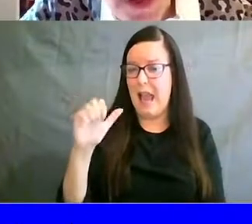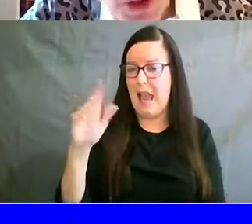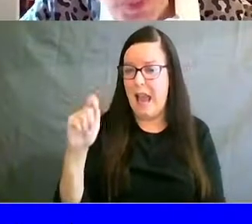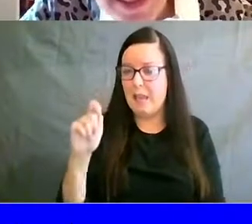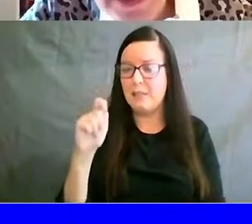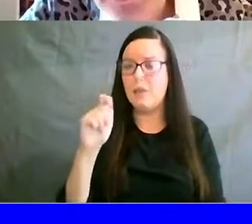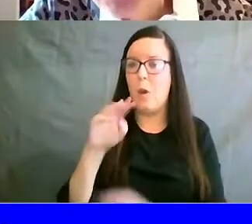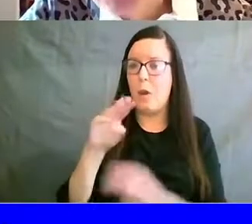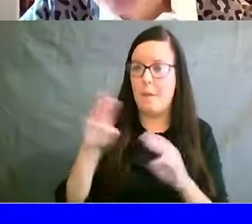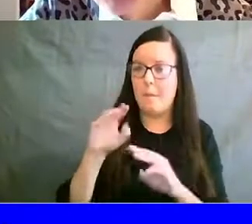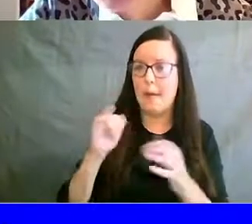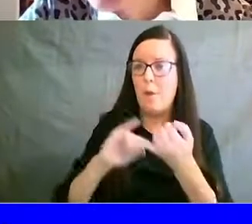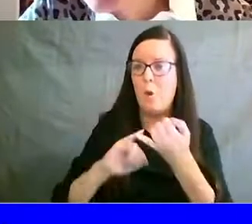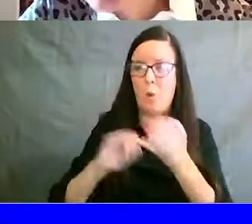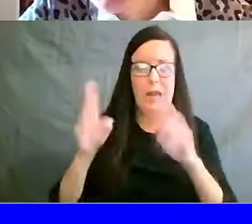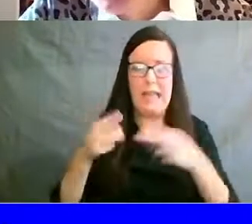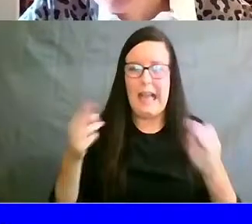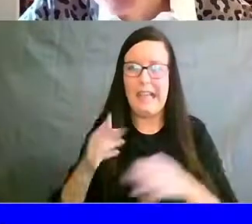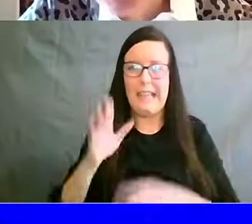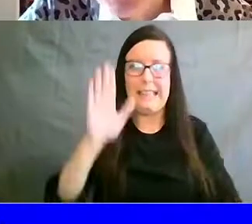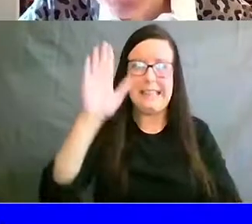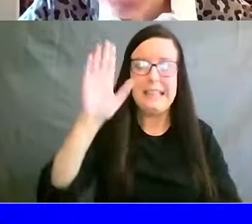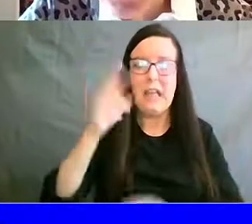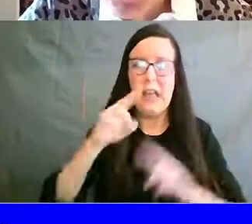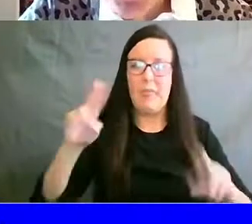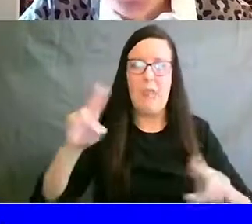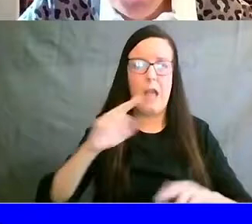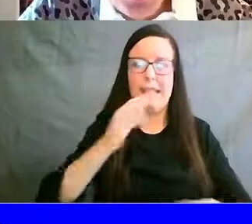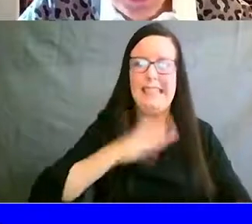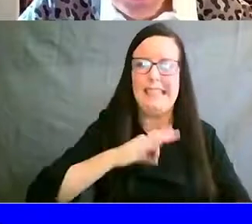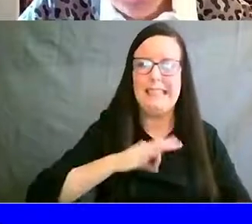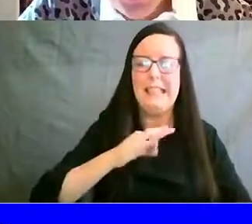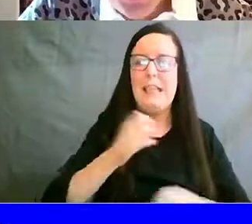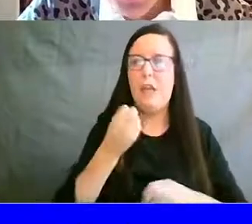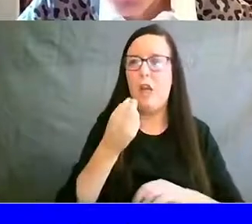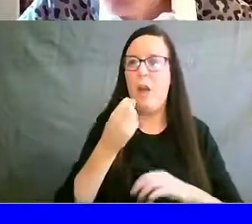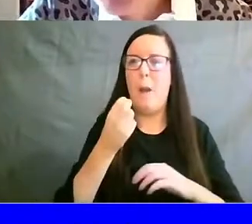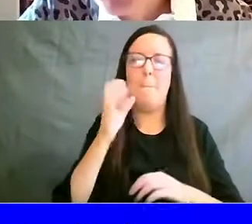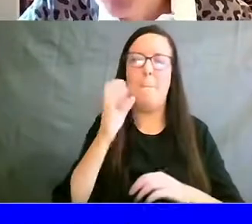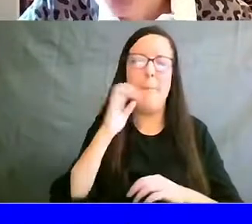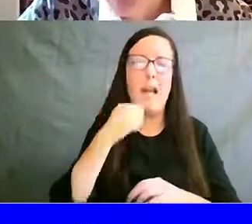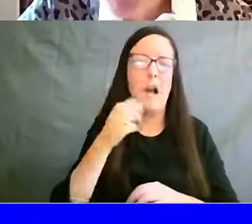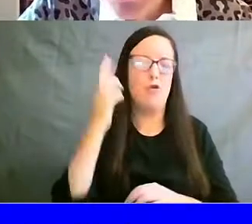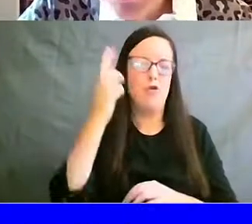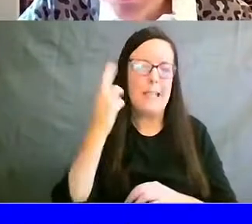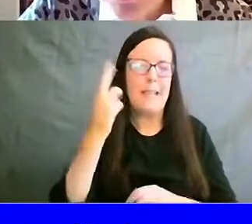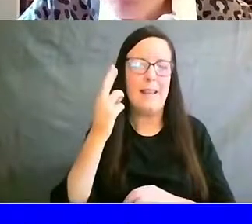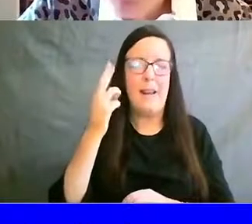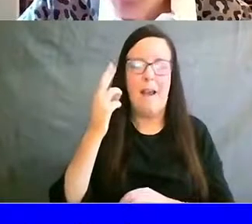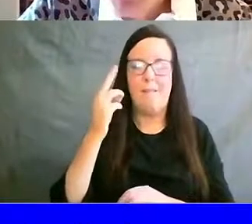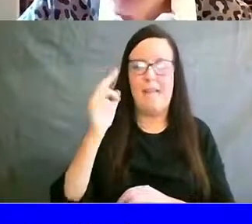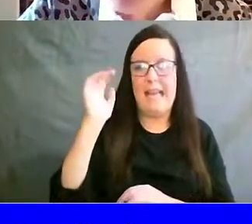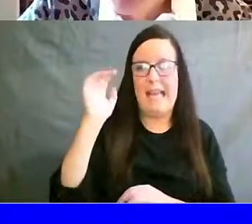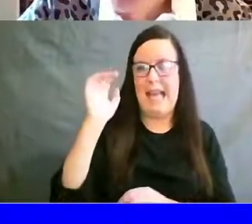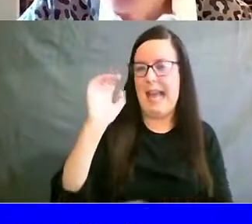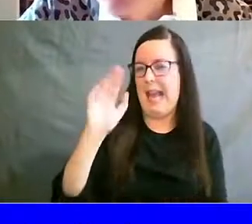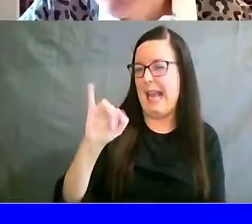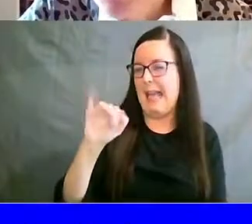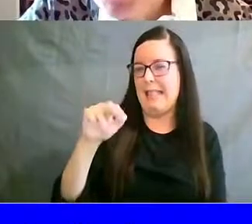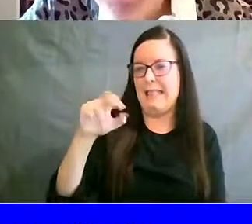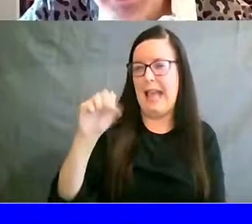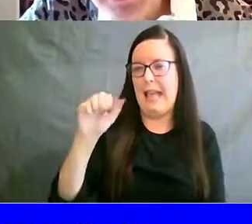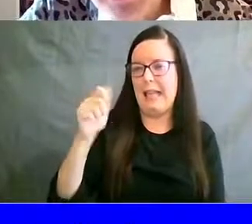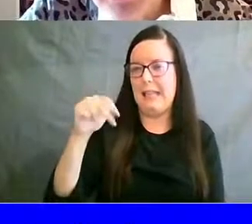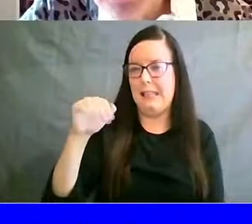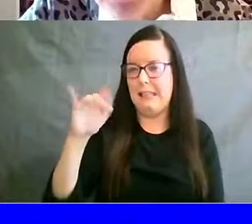found unfit to plead, not guilty by reason of insanity, or who have been transferred out of the prison system and are